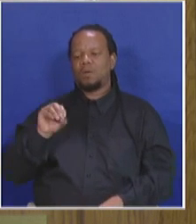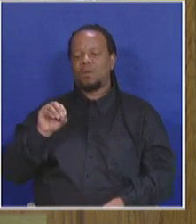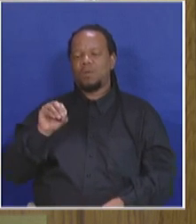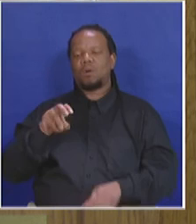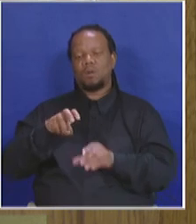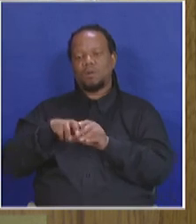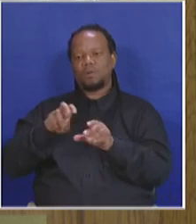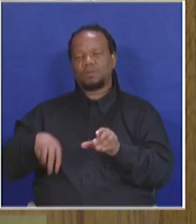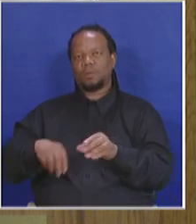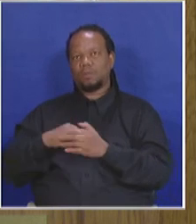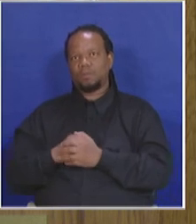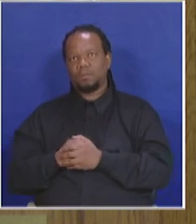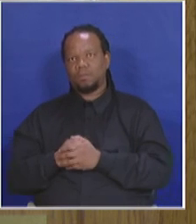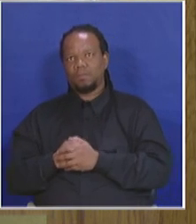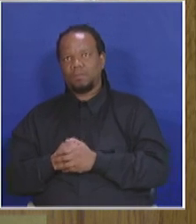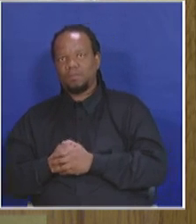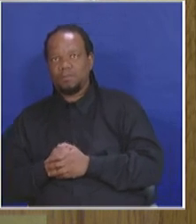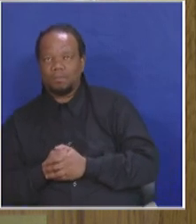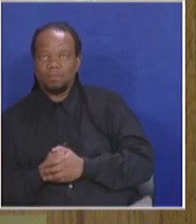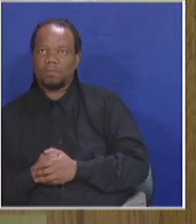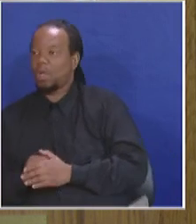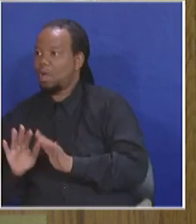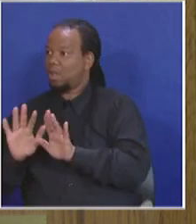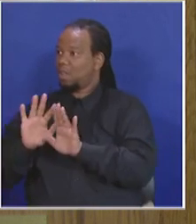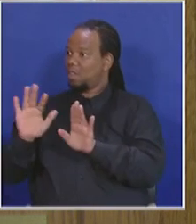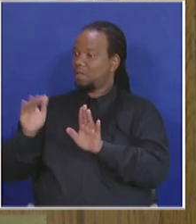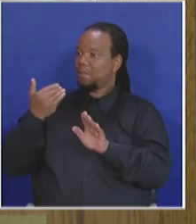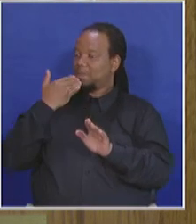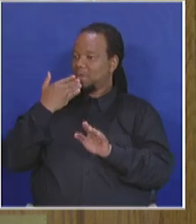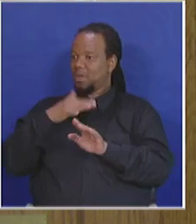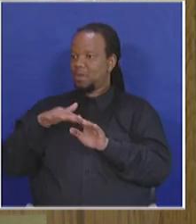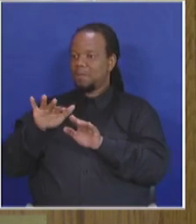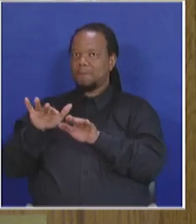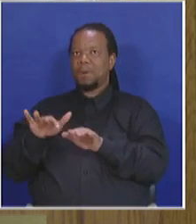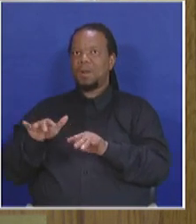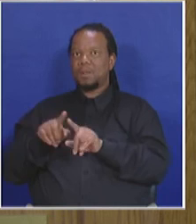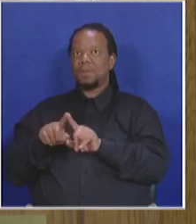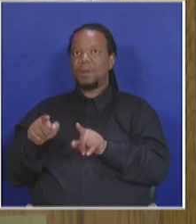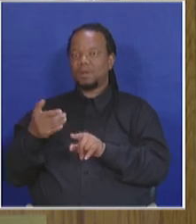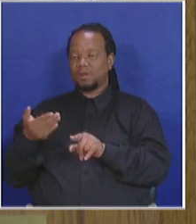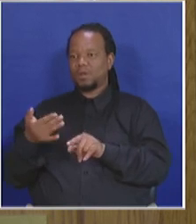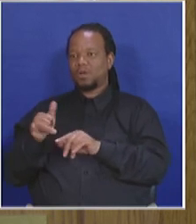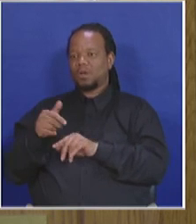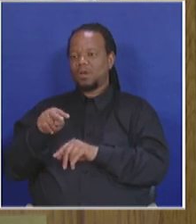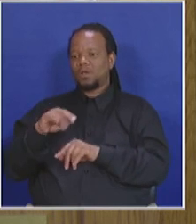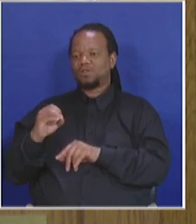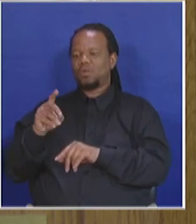She will not be lost to Parliament. She will just be lost to the House, and we wish her